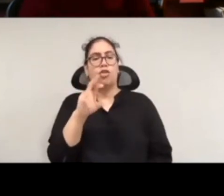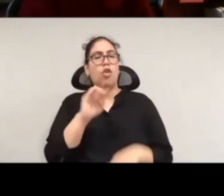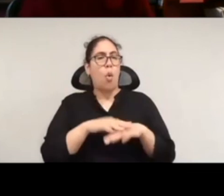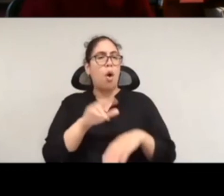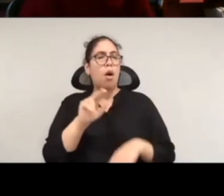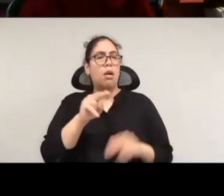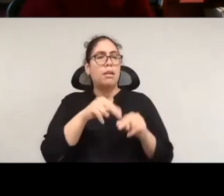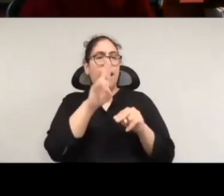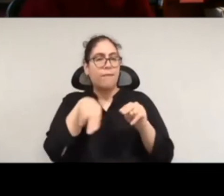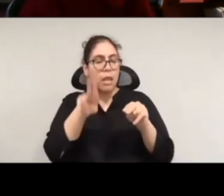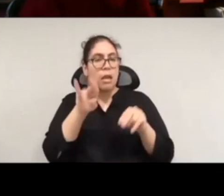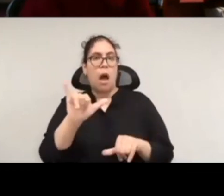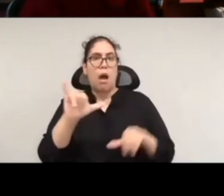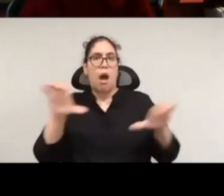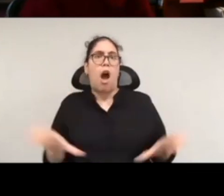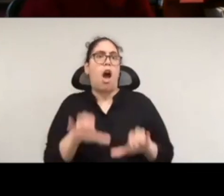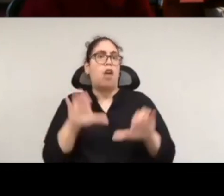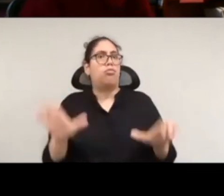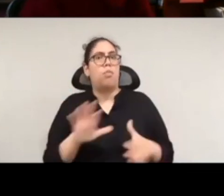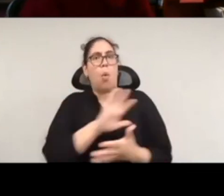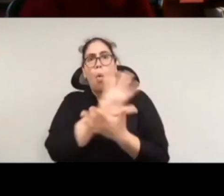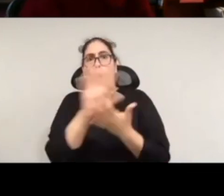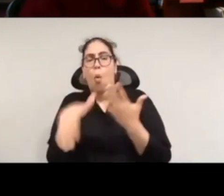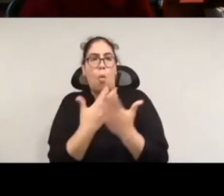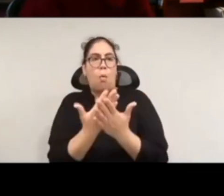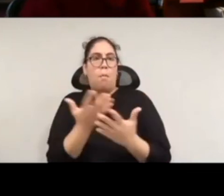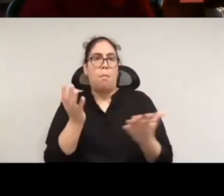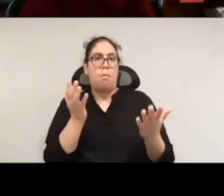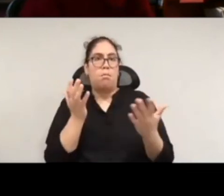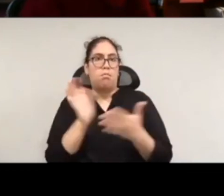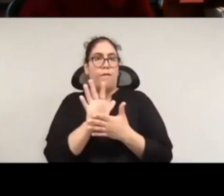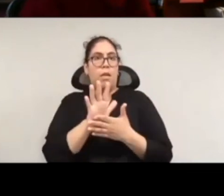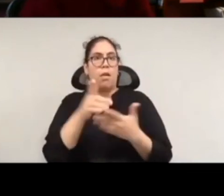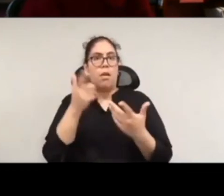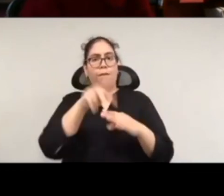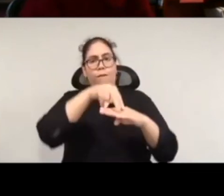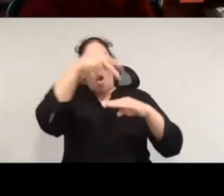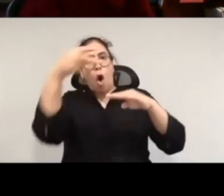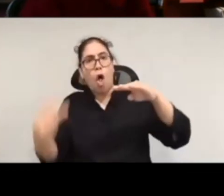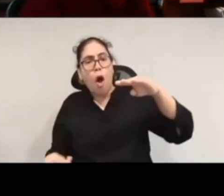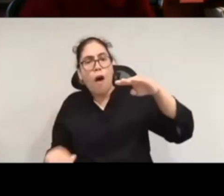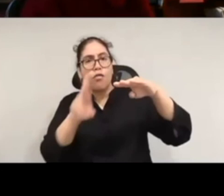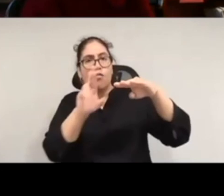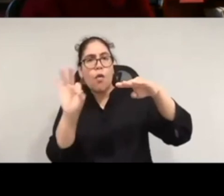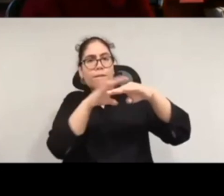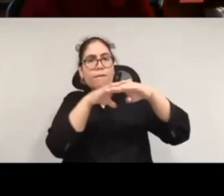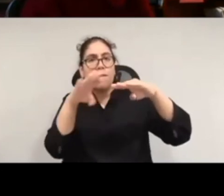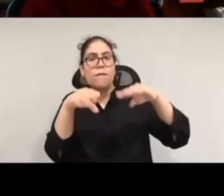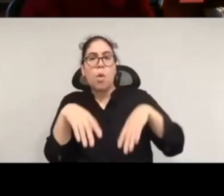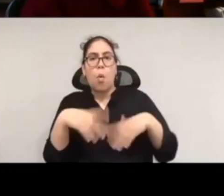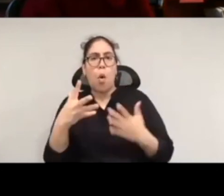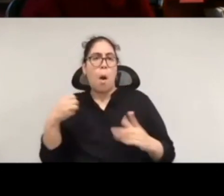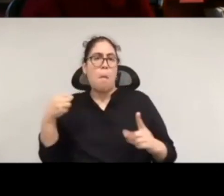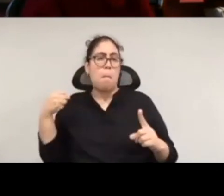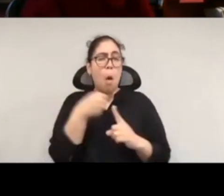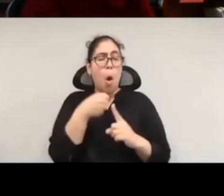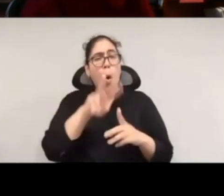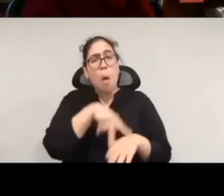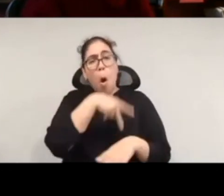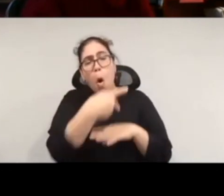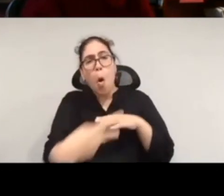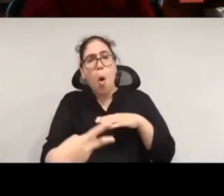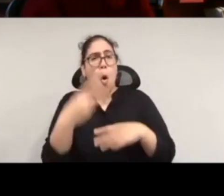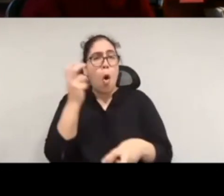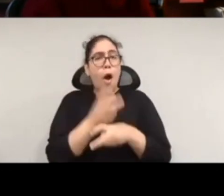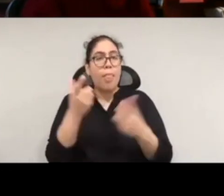through the whole movie. I think, falling off the roof, the big changes in the fight, like if he were to get hit really hard, or, the bigger